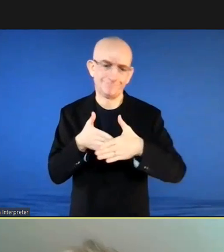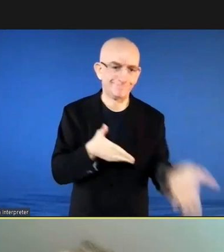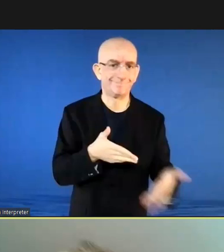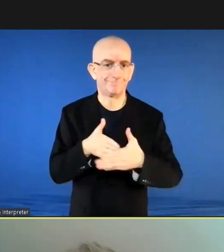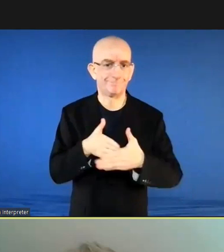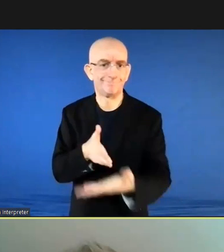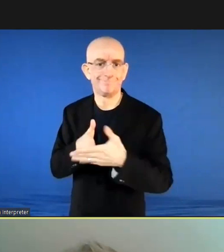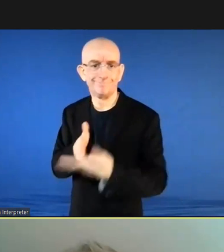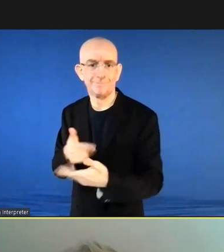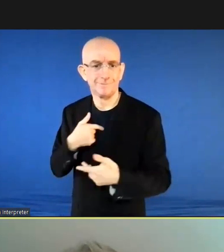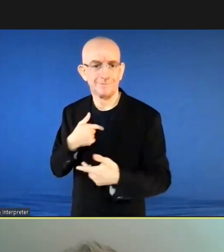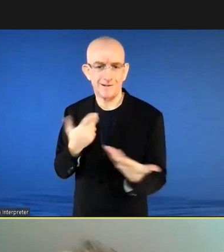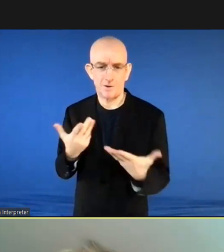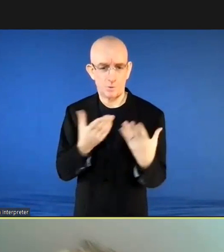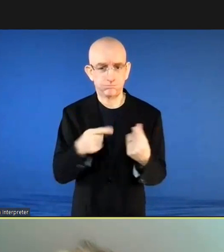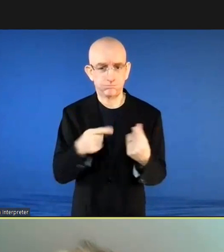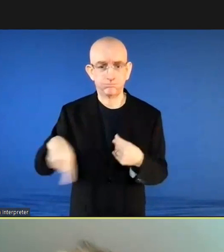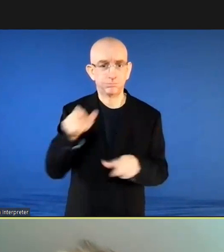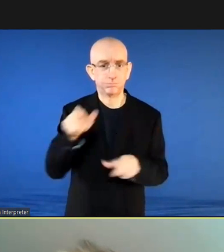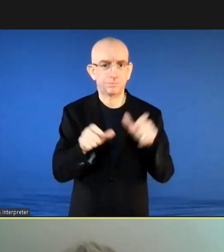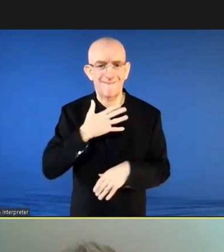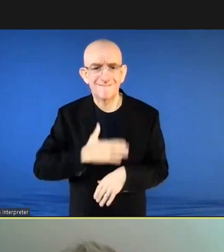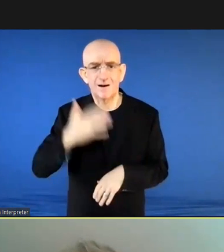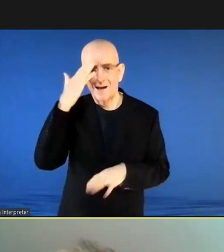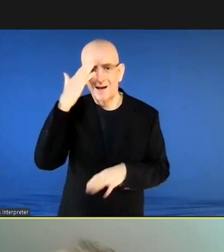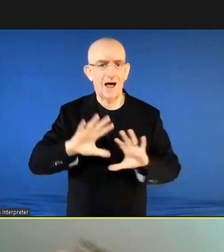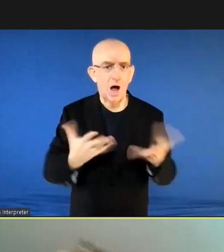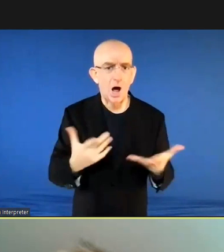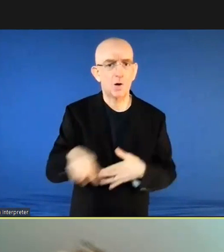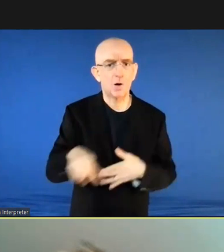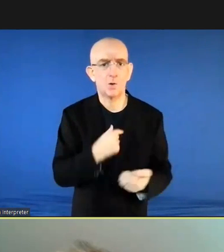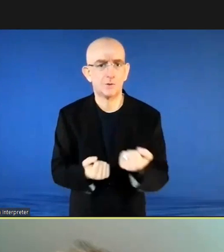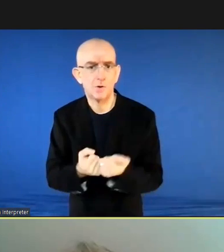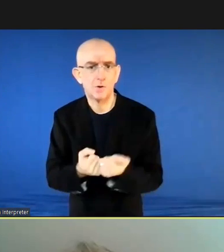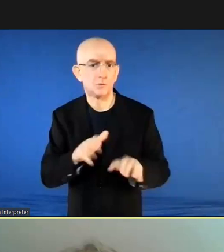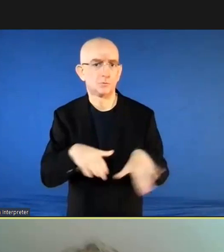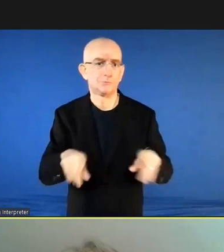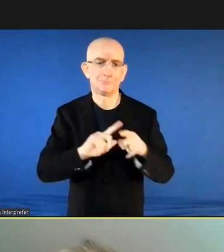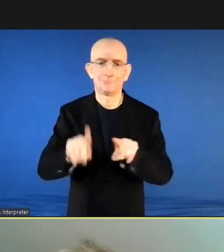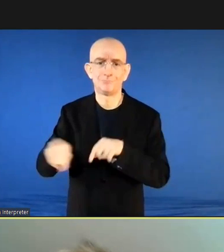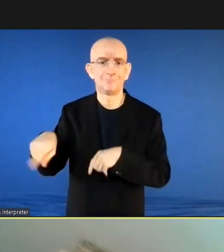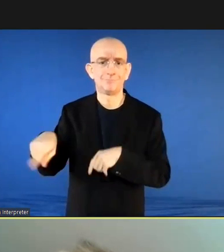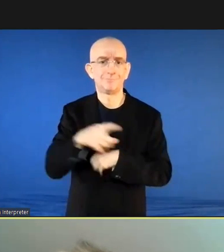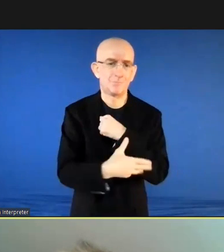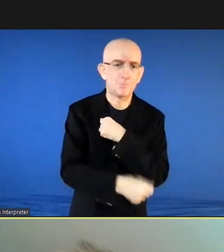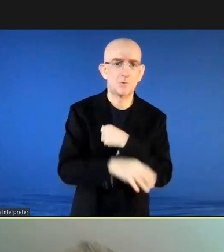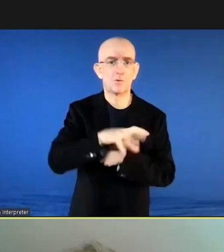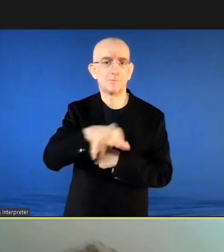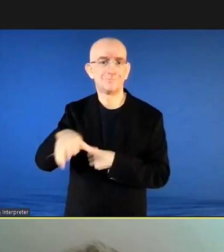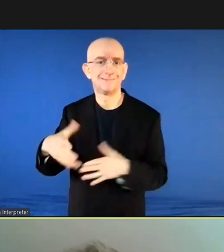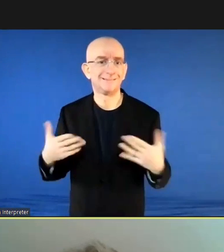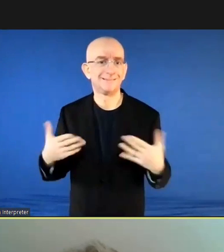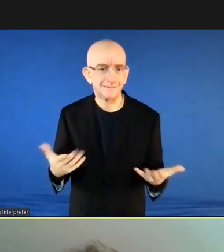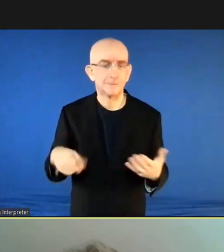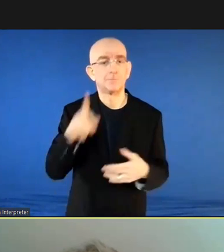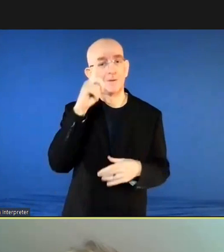the poorest communities in the world, but also to witness how much important work is already taking place in every corner of the